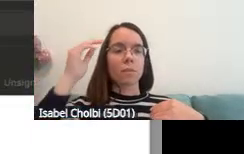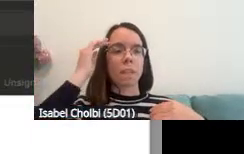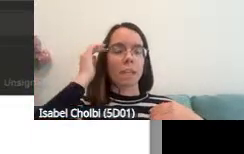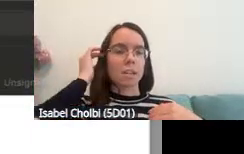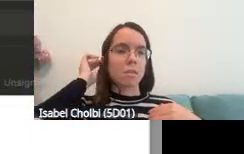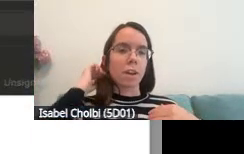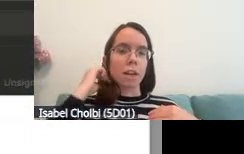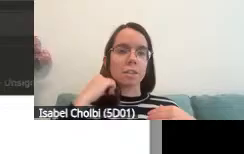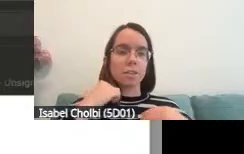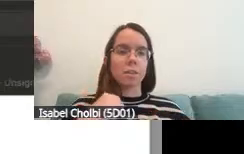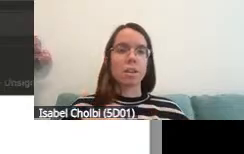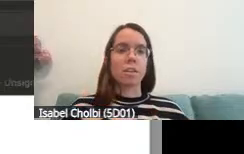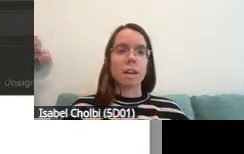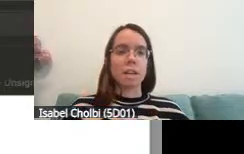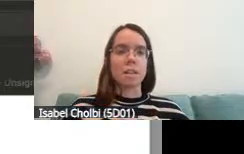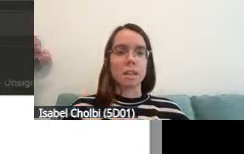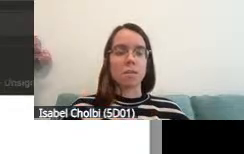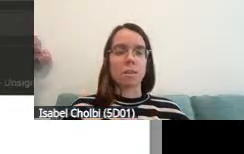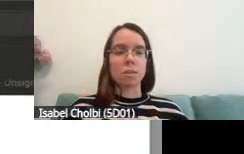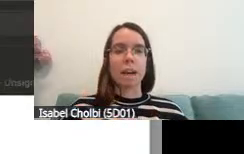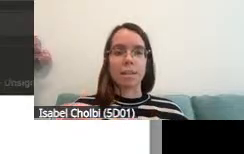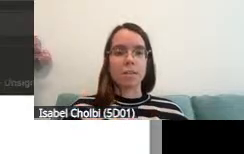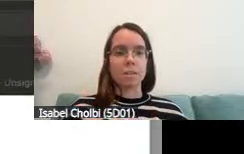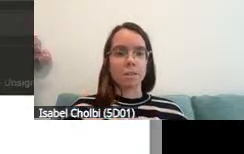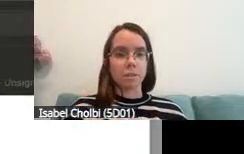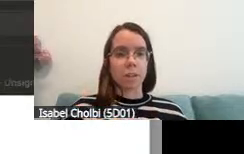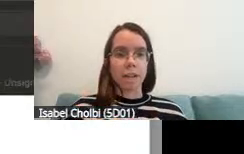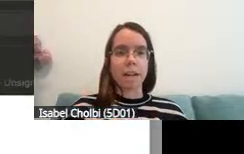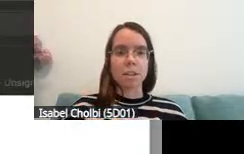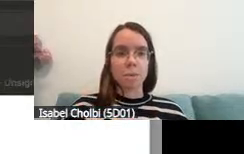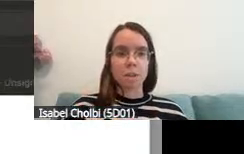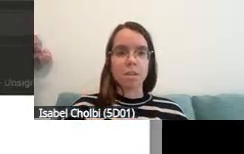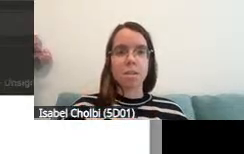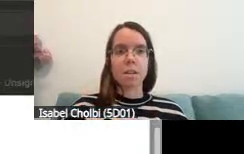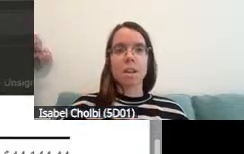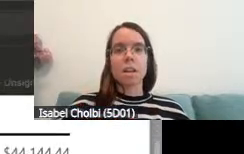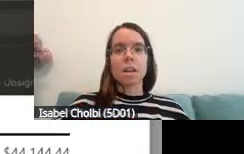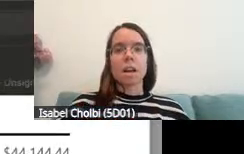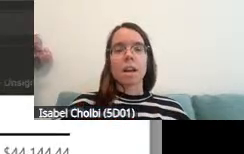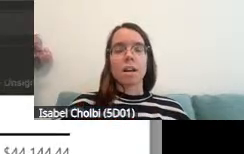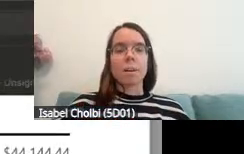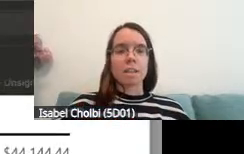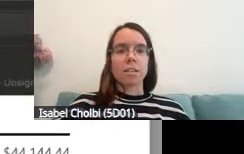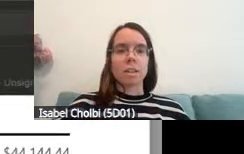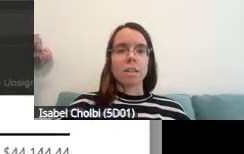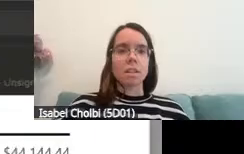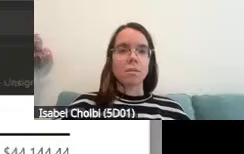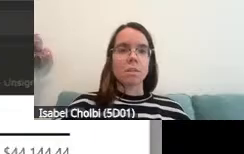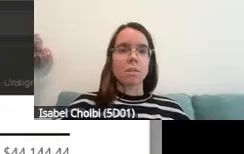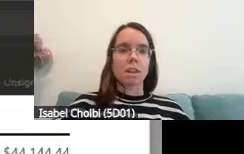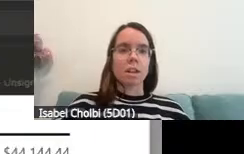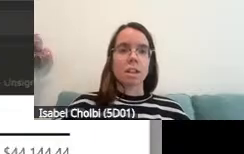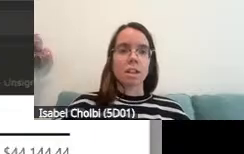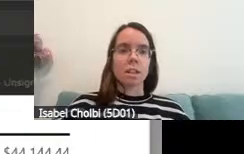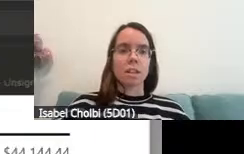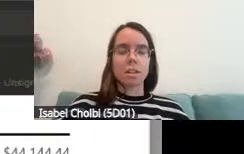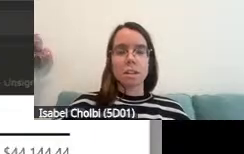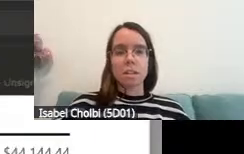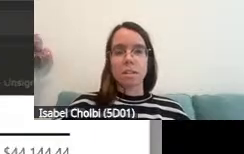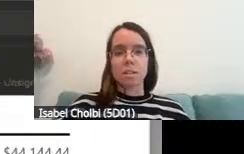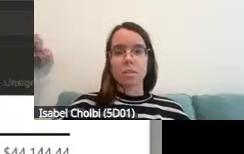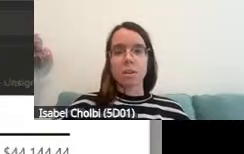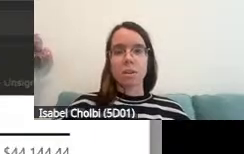um we can file this with the OANC once we have those for attachments. But as you can see, we